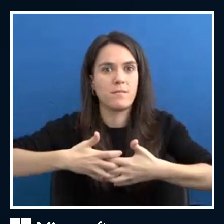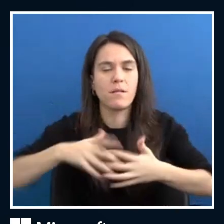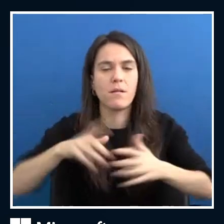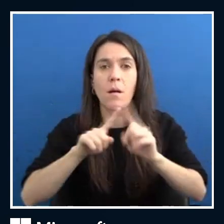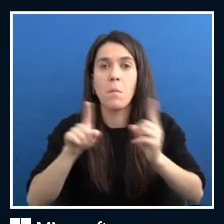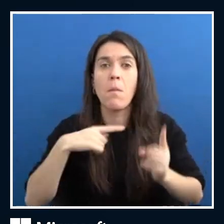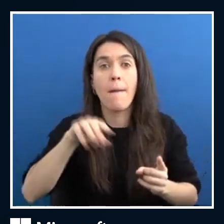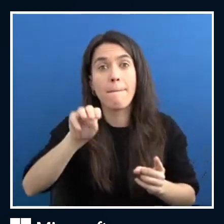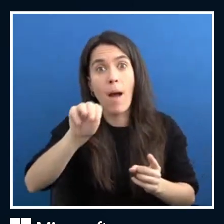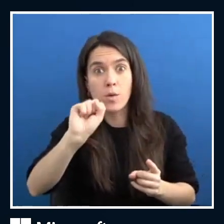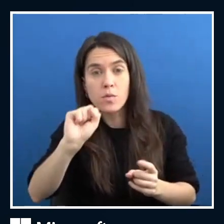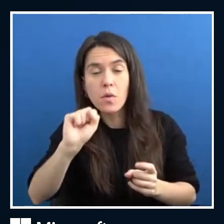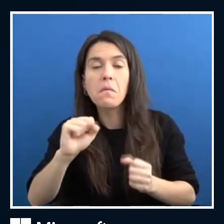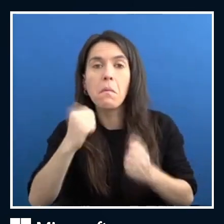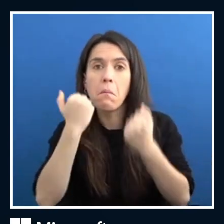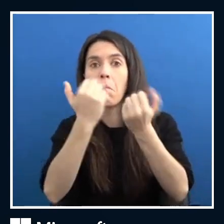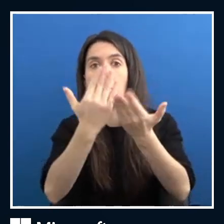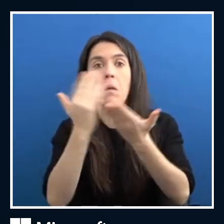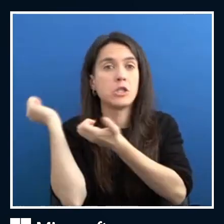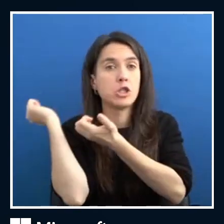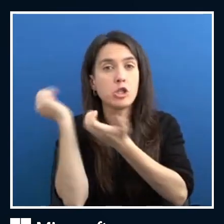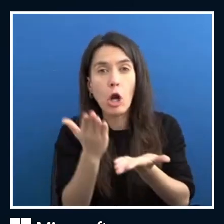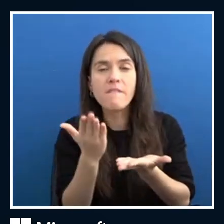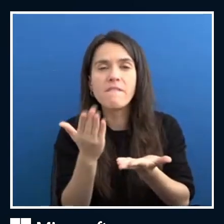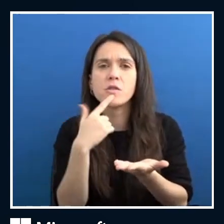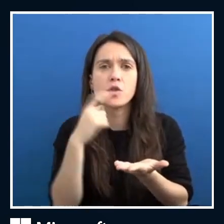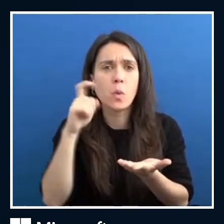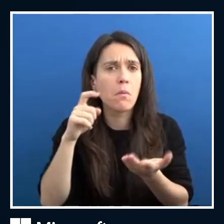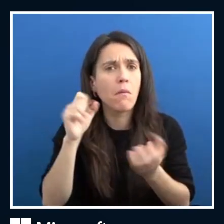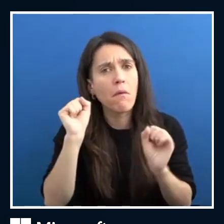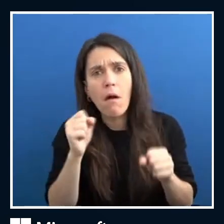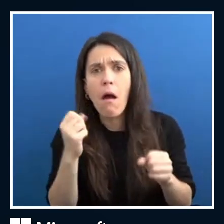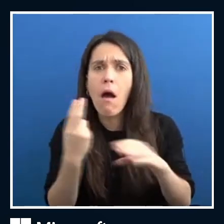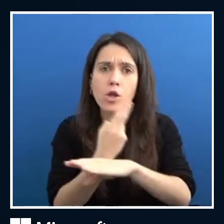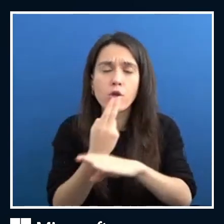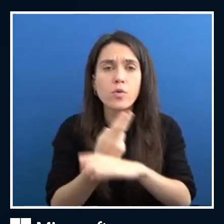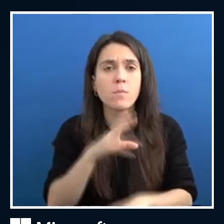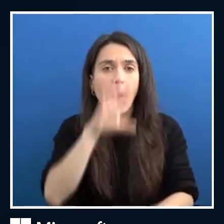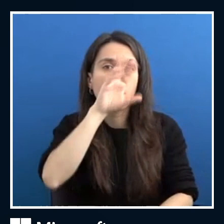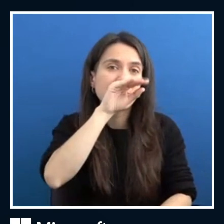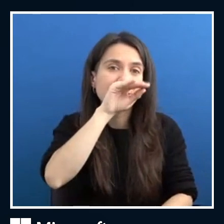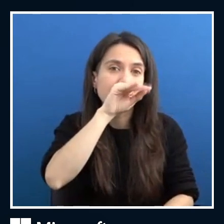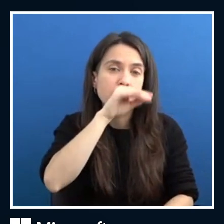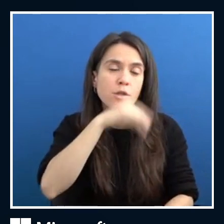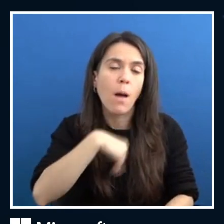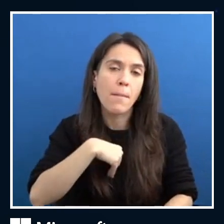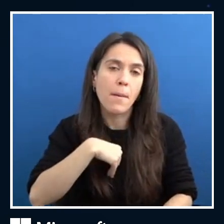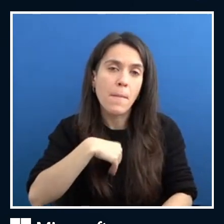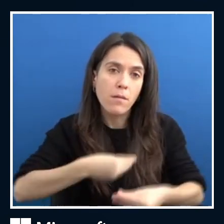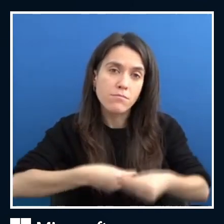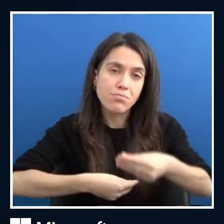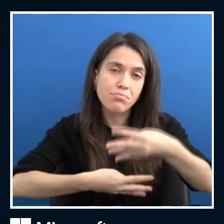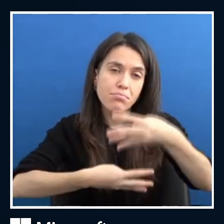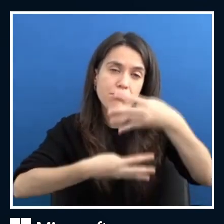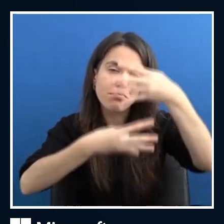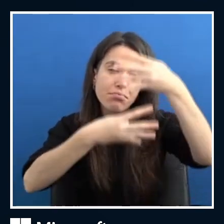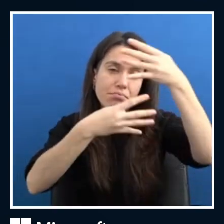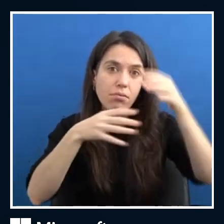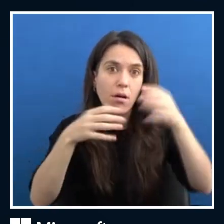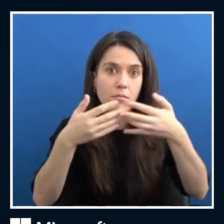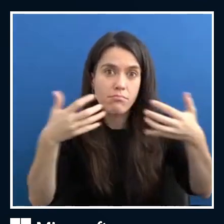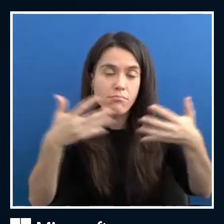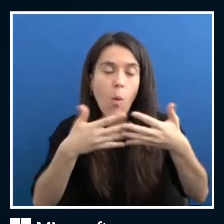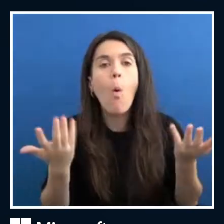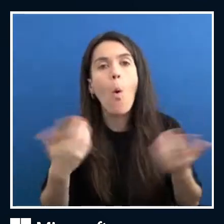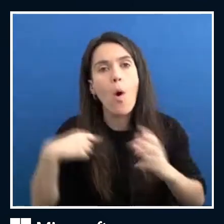services that you can use, for example, for speech to text or analyzing videos, that you